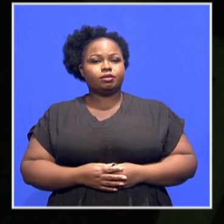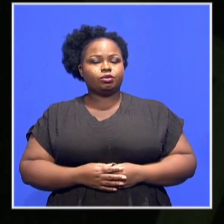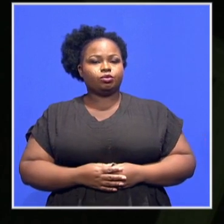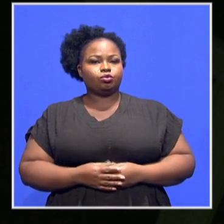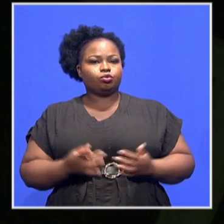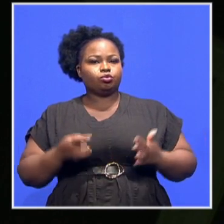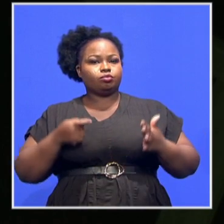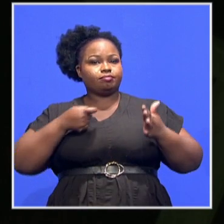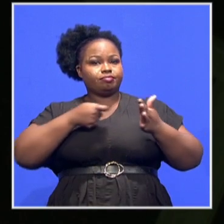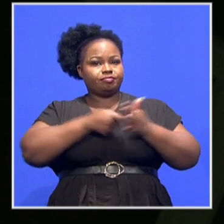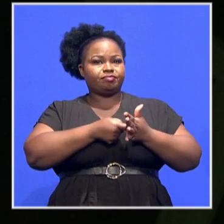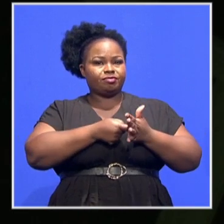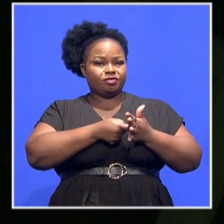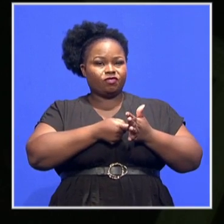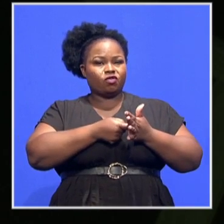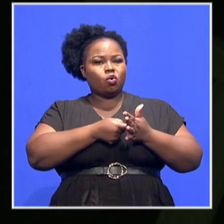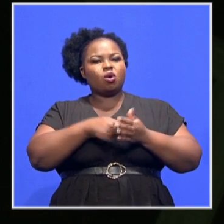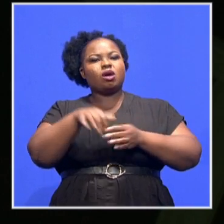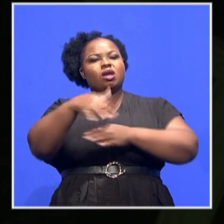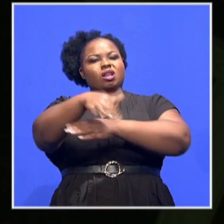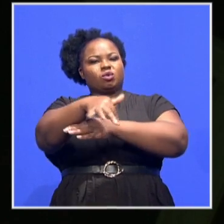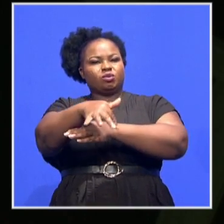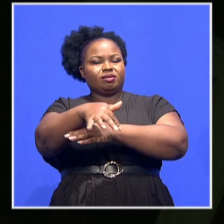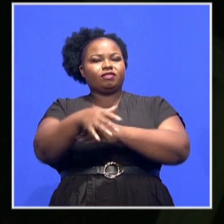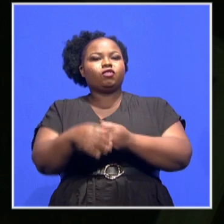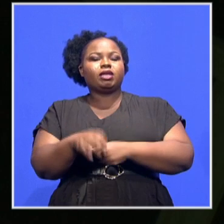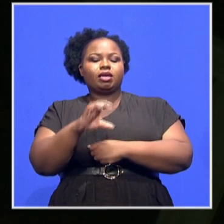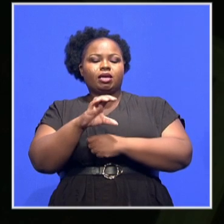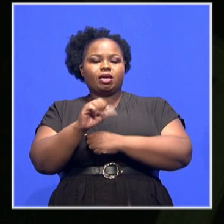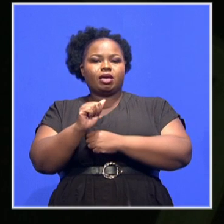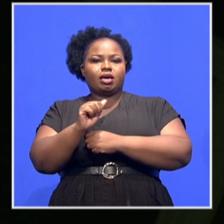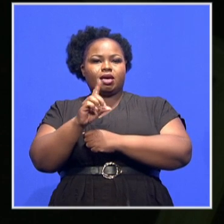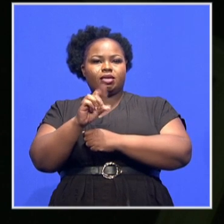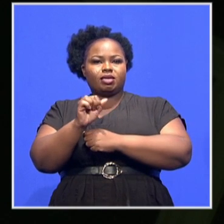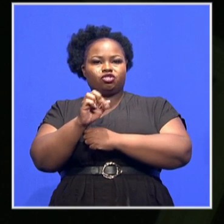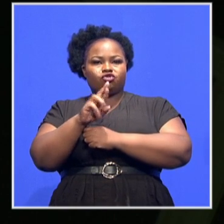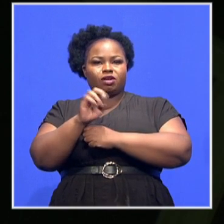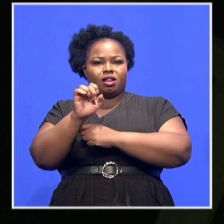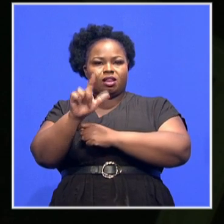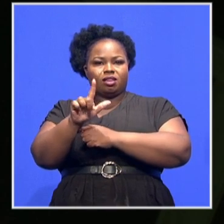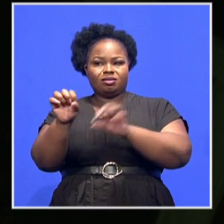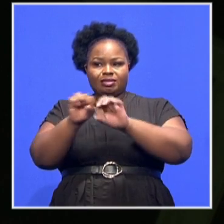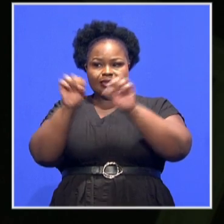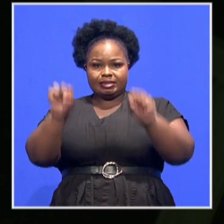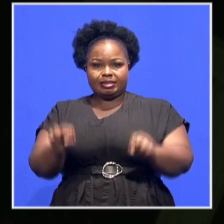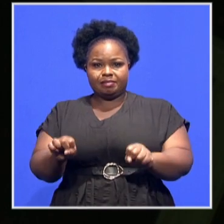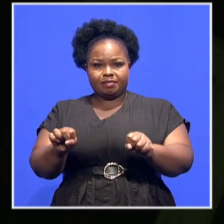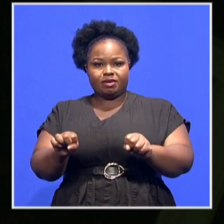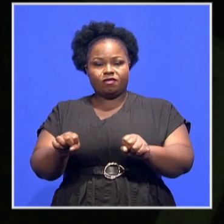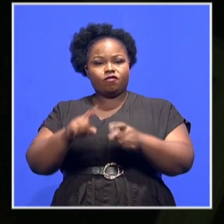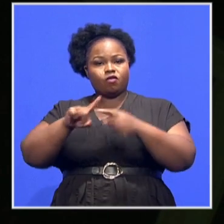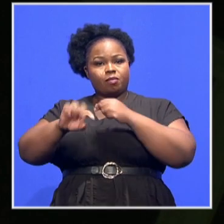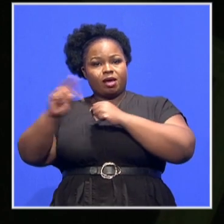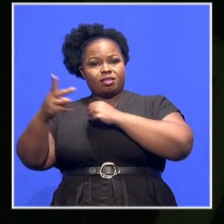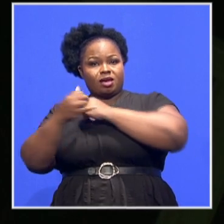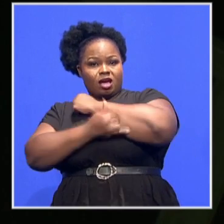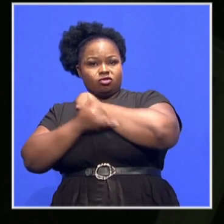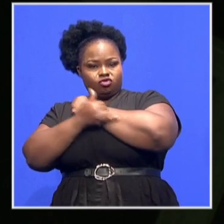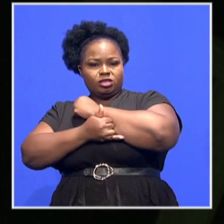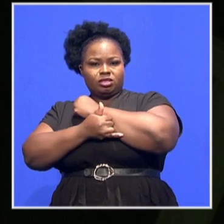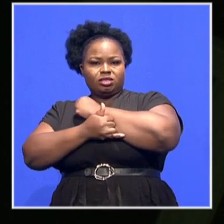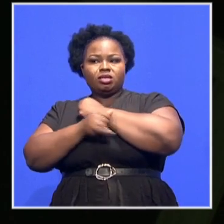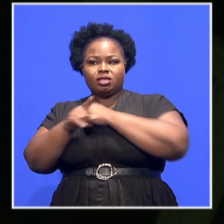off-the-shelf cadastral system, which can be customized to South Africa's needs, is